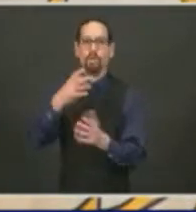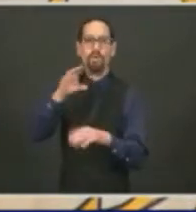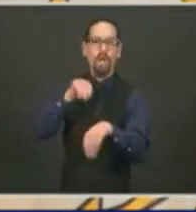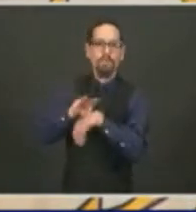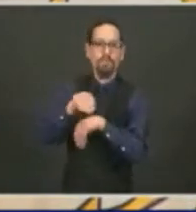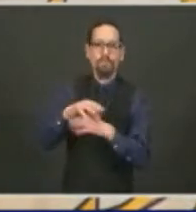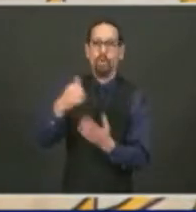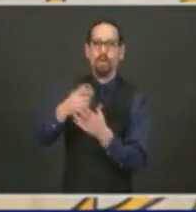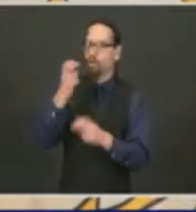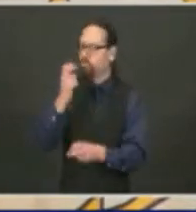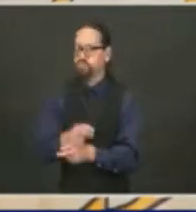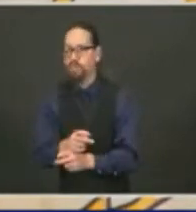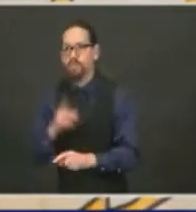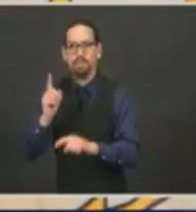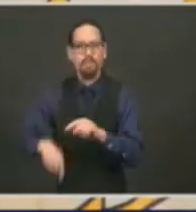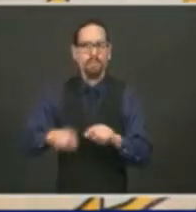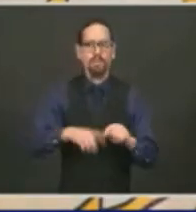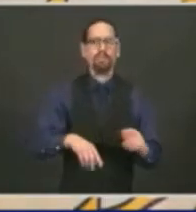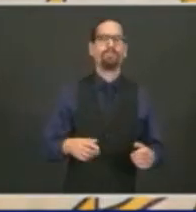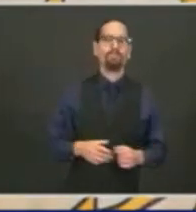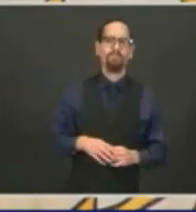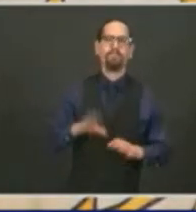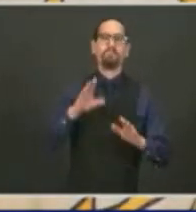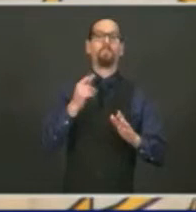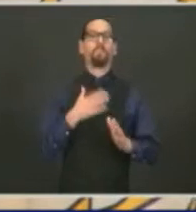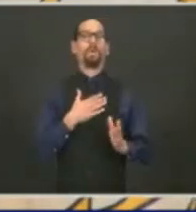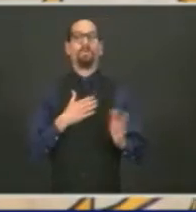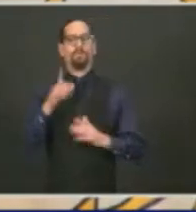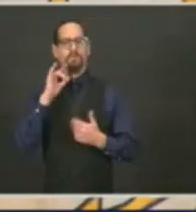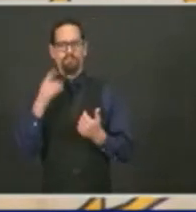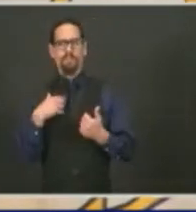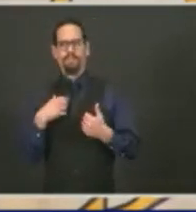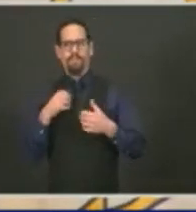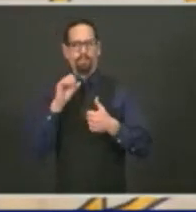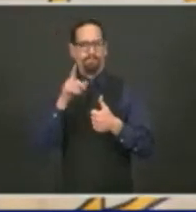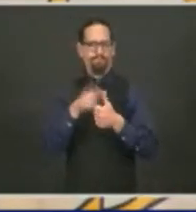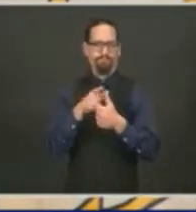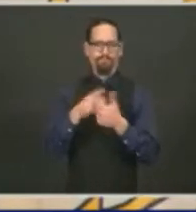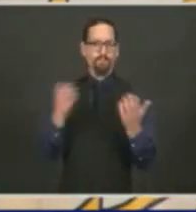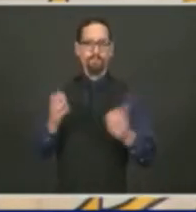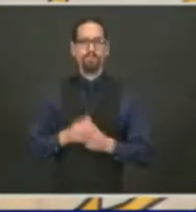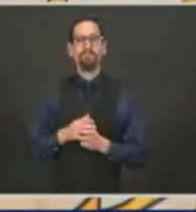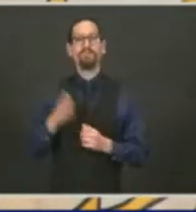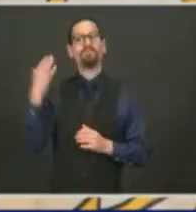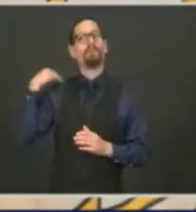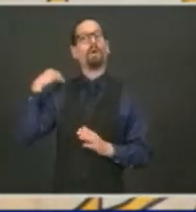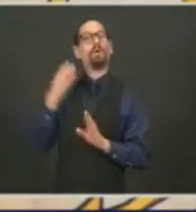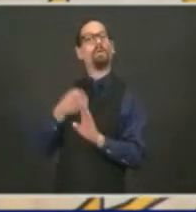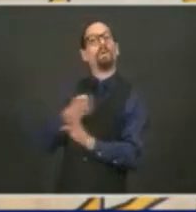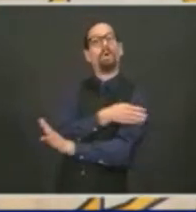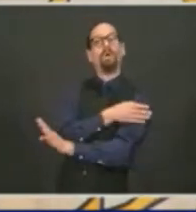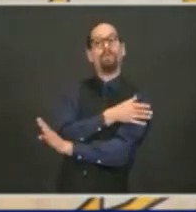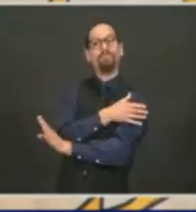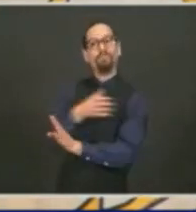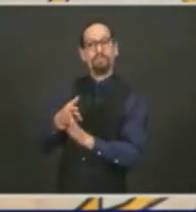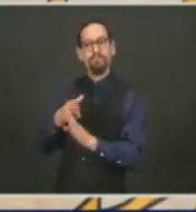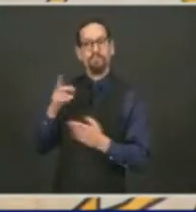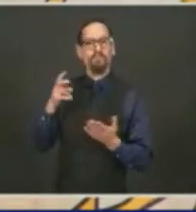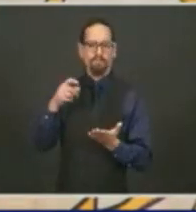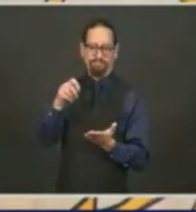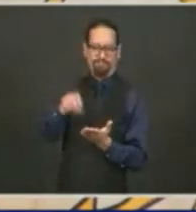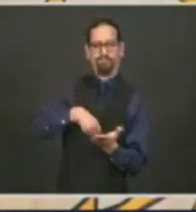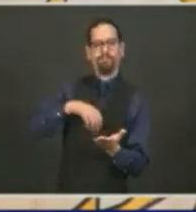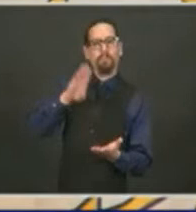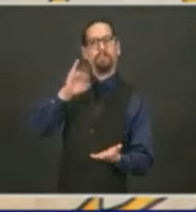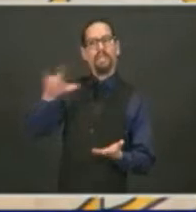So a few things. Again, as I was saying earlier, in the current bill that is on path to pass